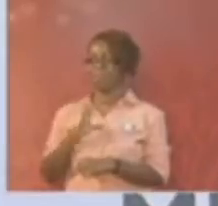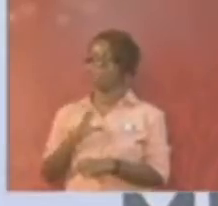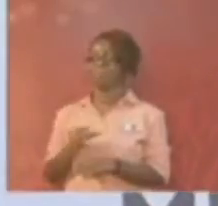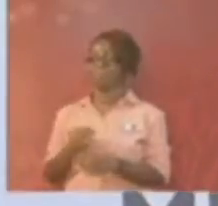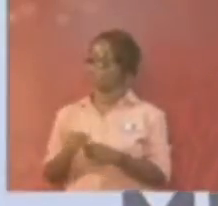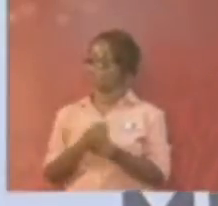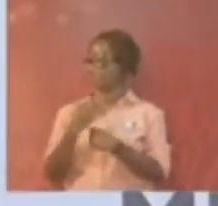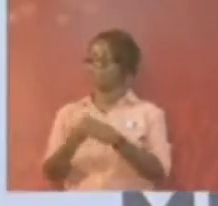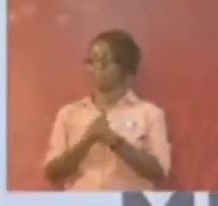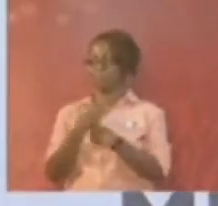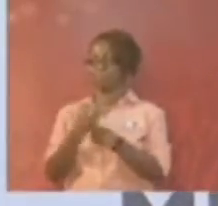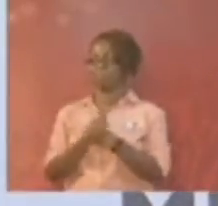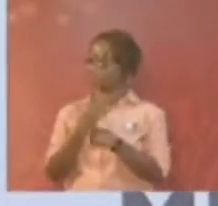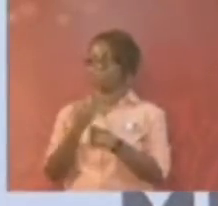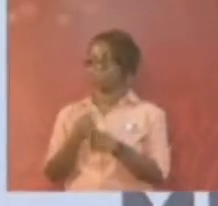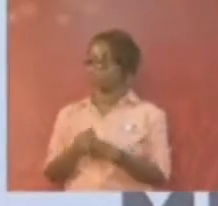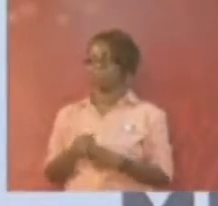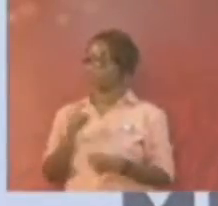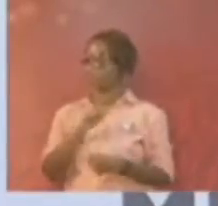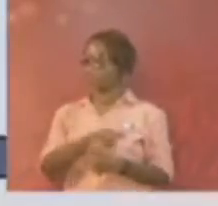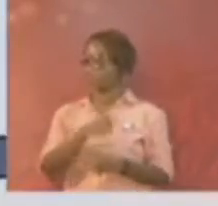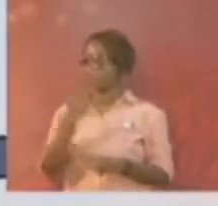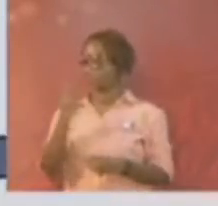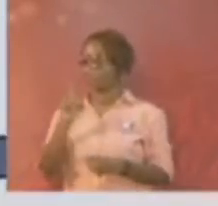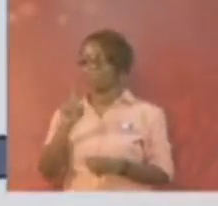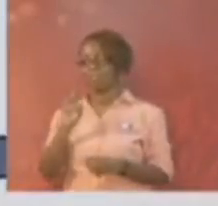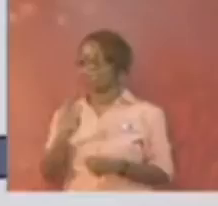We now go to Dr. Hutchinson.